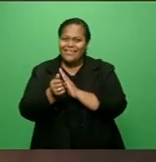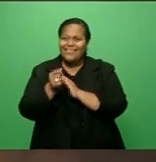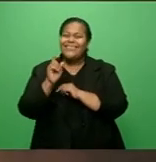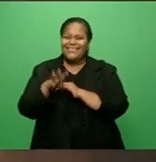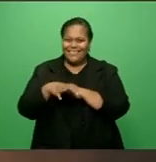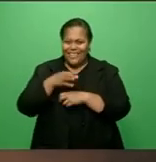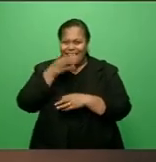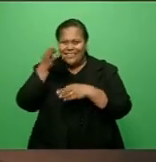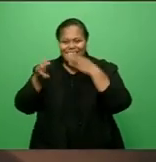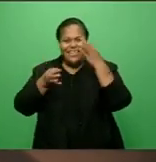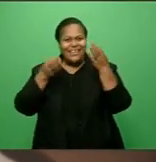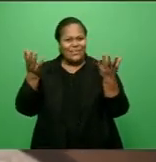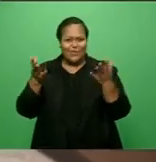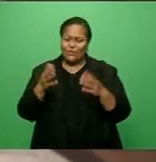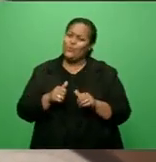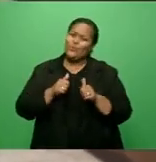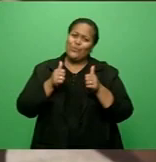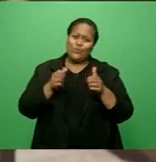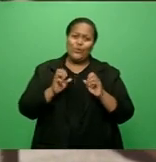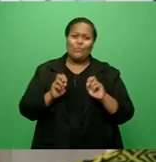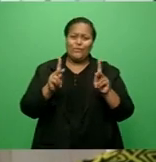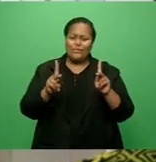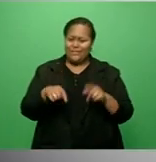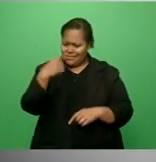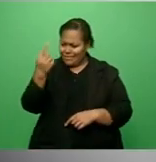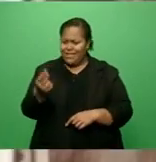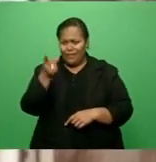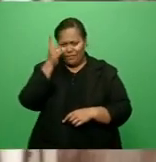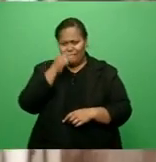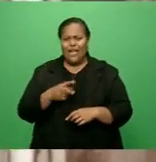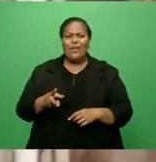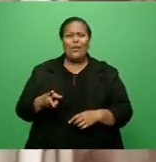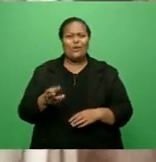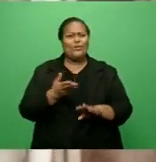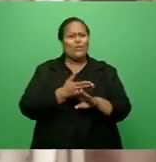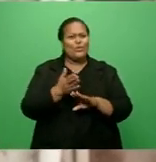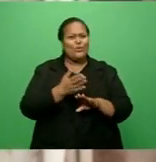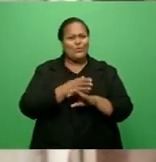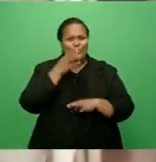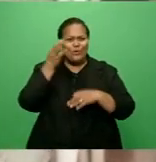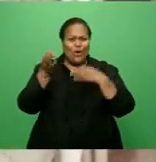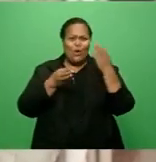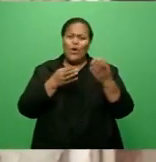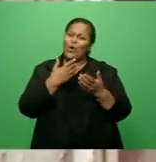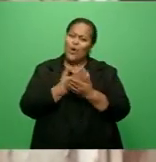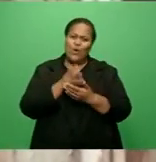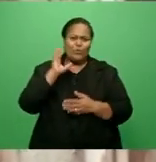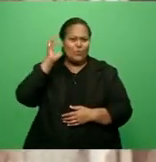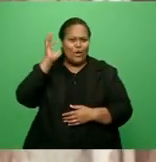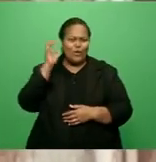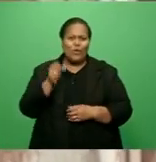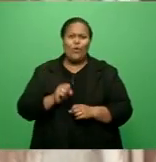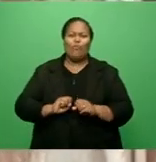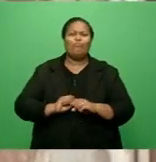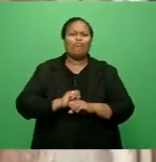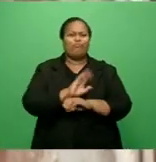can release his new album. The song is now on radio and was released on YouTube earlier today.